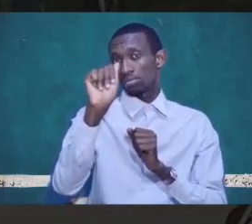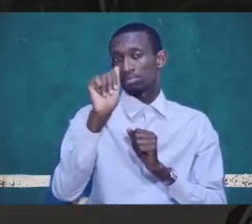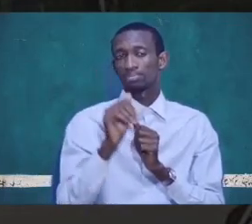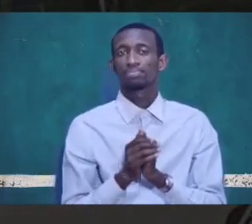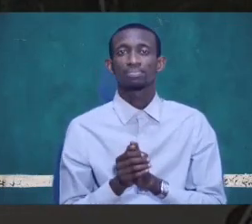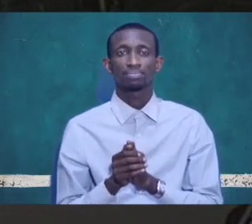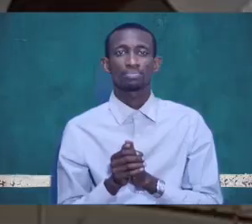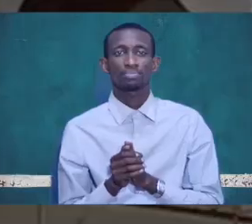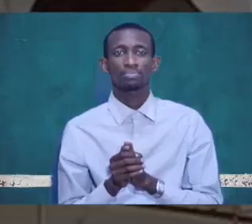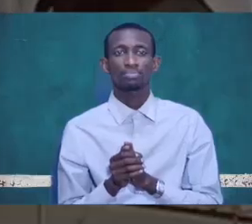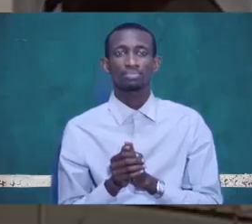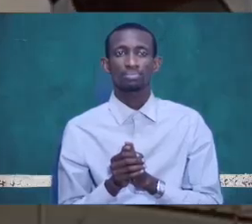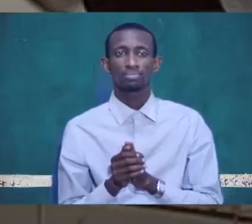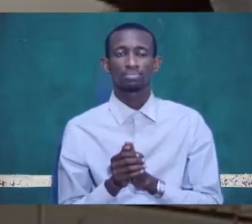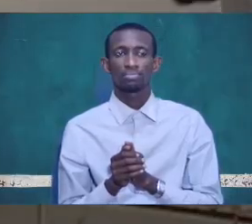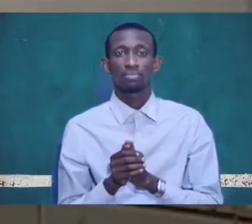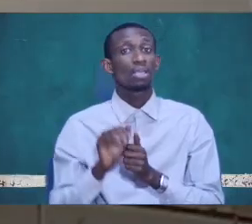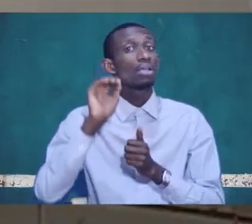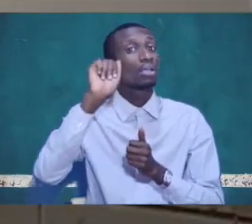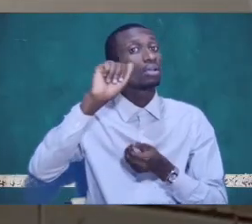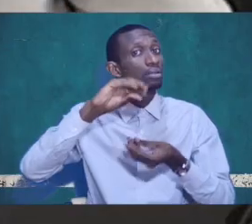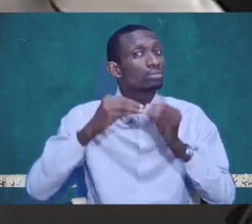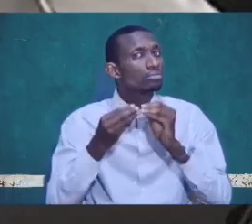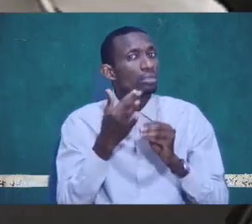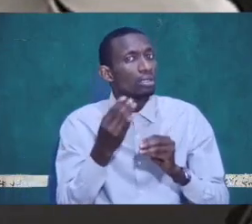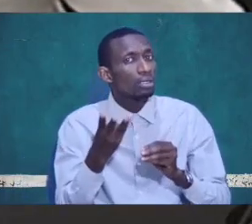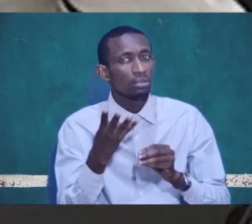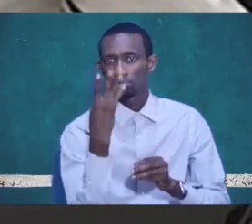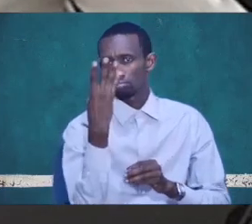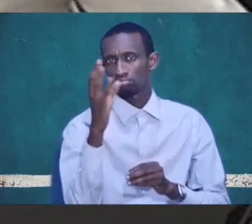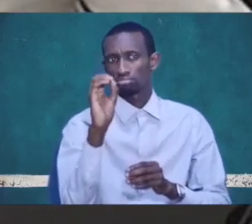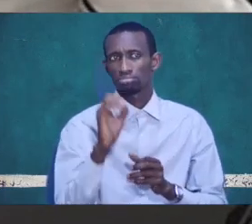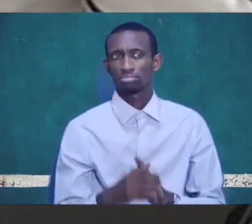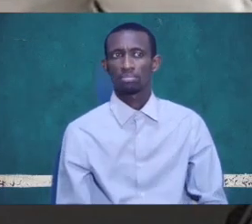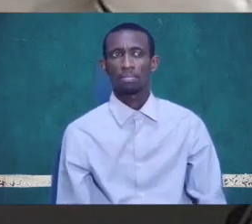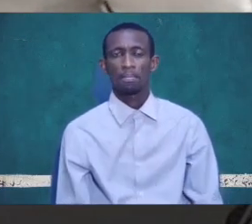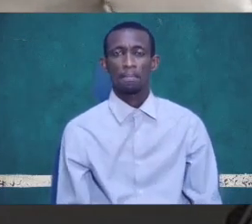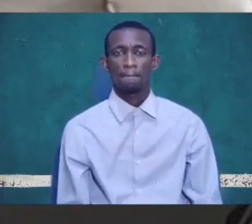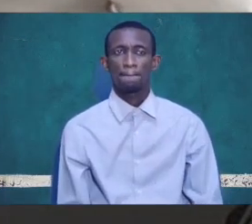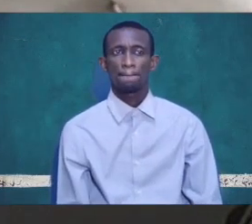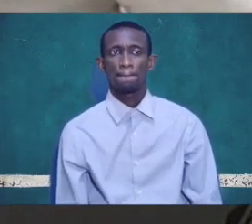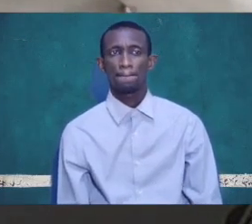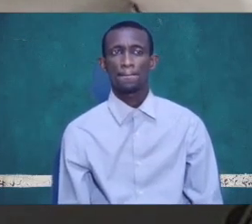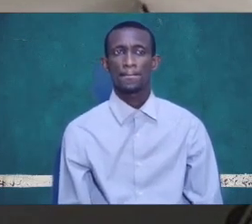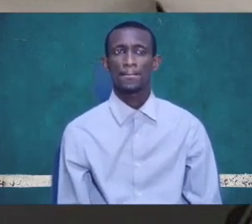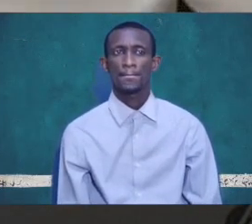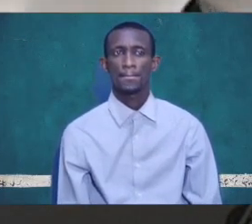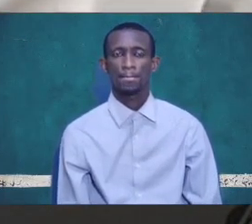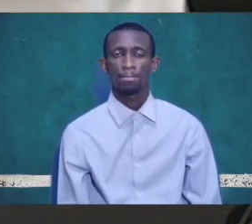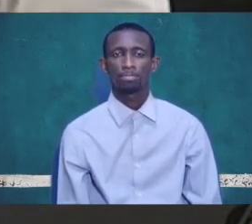number here, we have 40. So for calcium, the mass number is